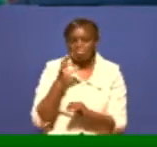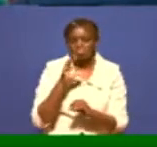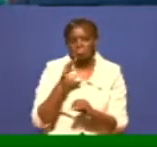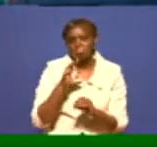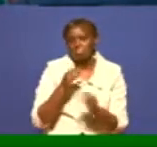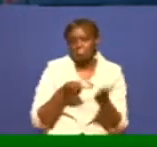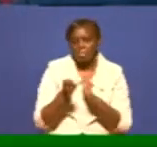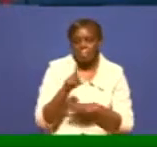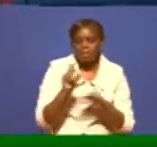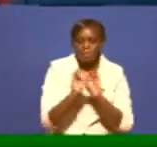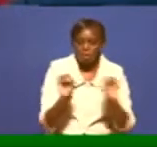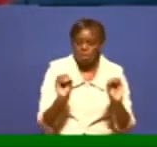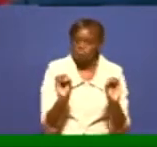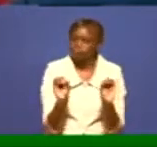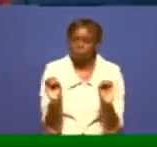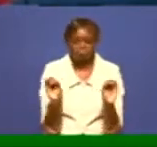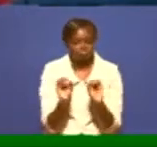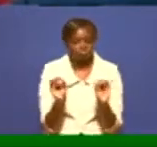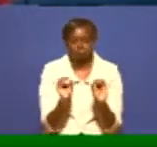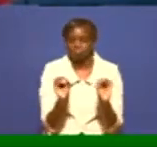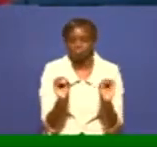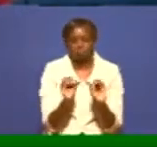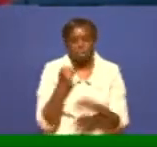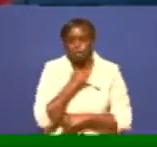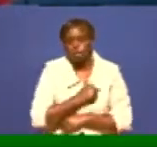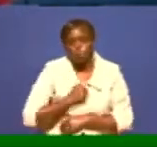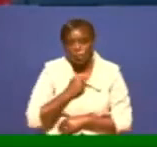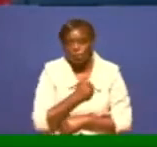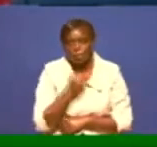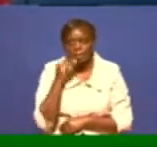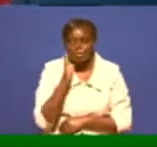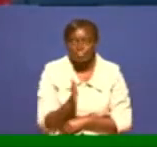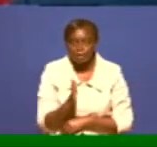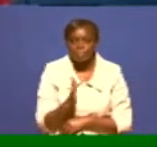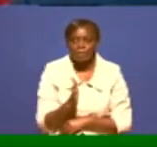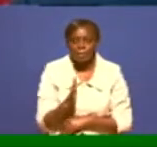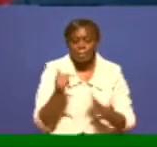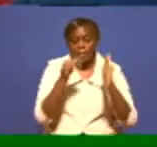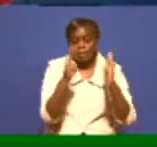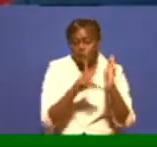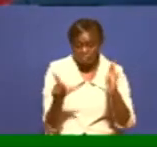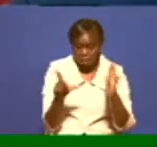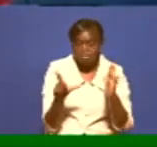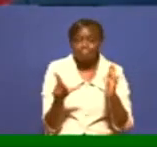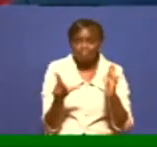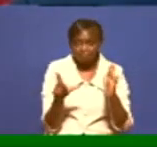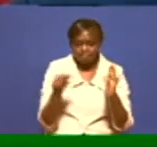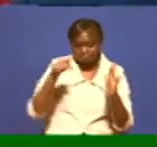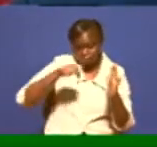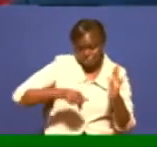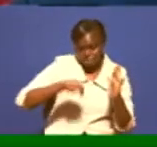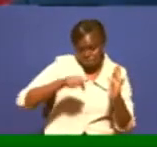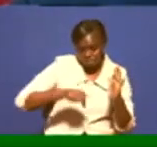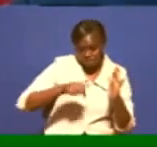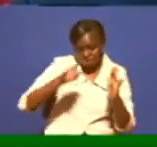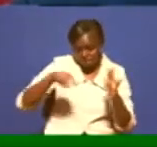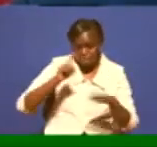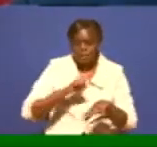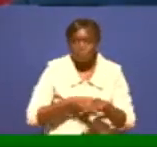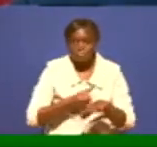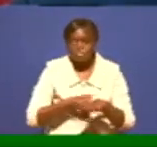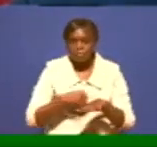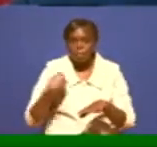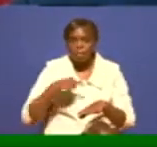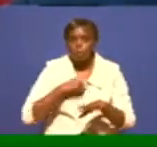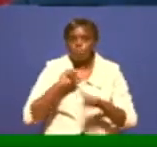to repay our loans, Honorable Speaker. So, Honorable Speaker, this bill is here in this House at the right time, and we